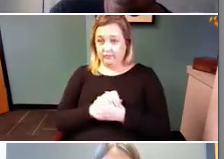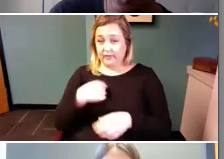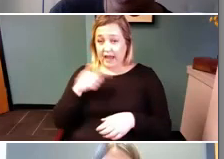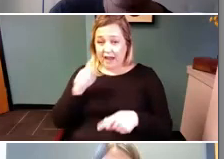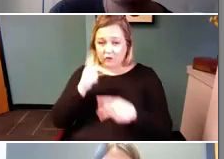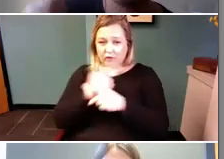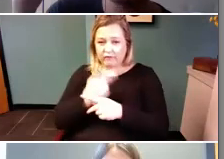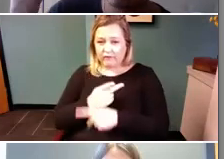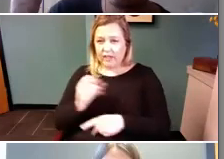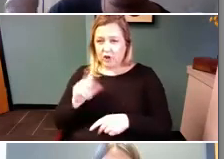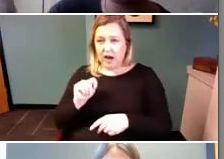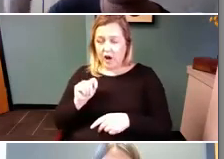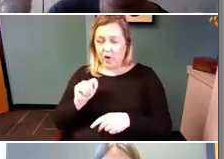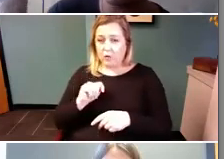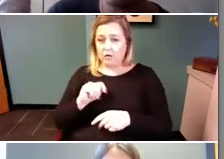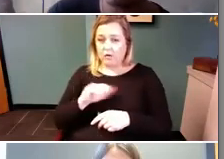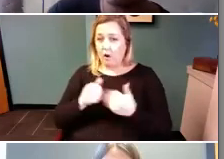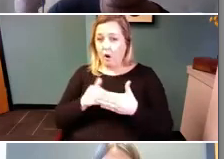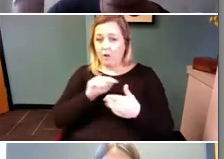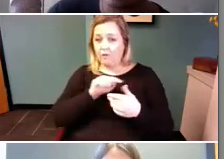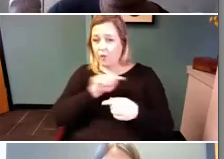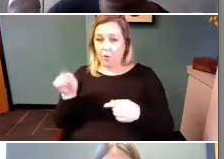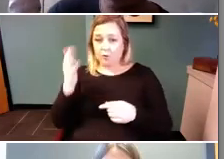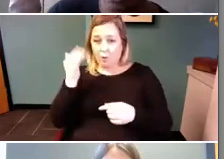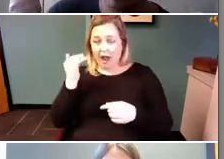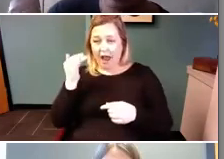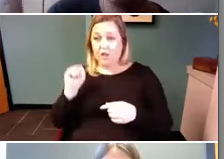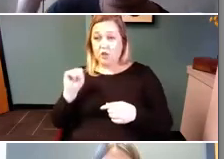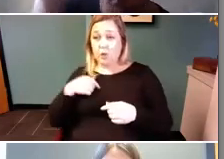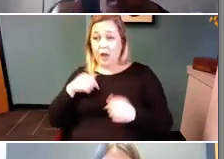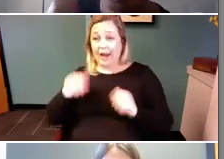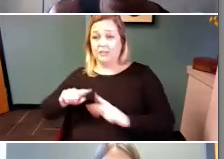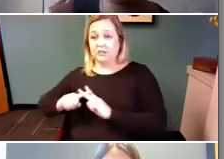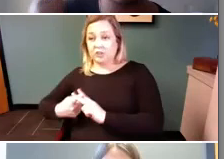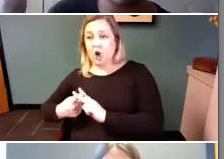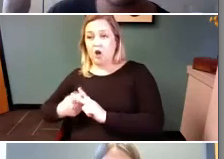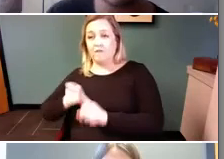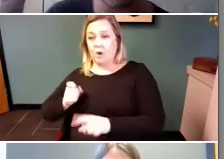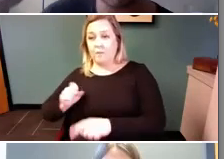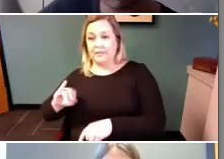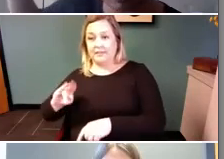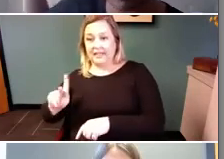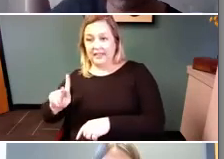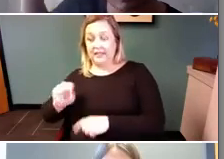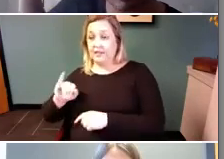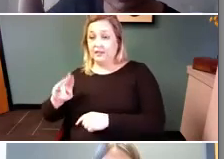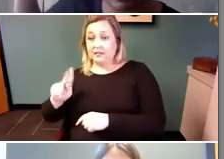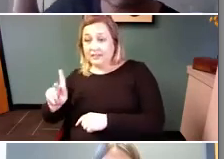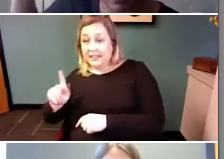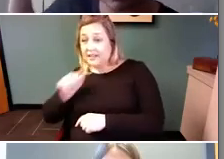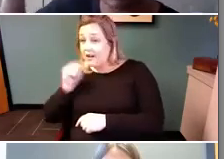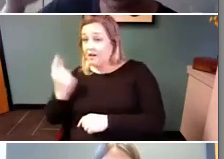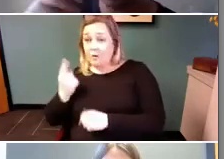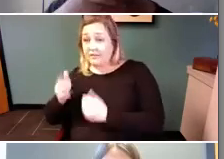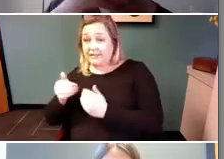from the sink node. But the sink node is not always easy to obtain. The source node is always easy to obtain because you somehow get